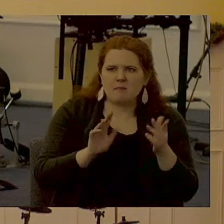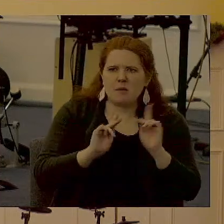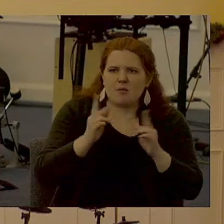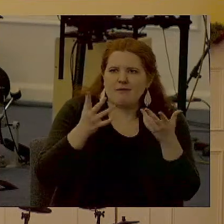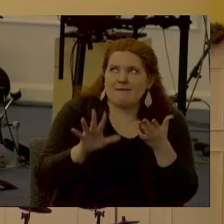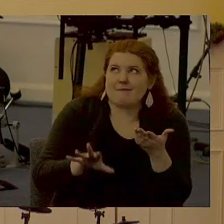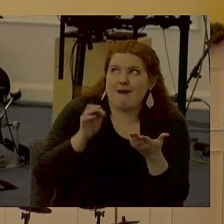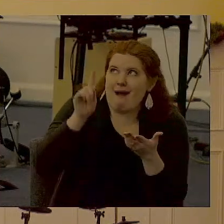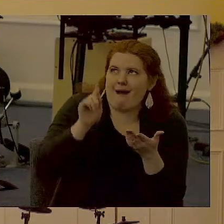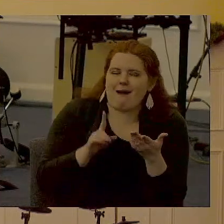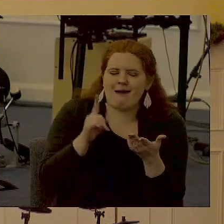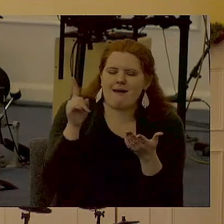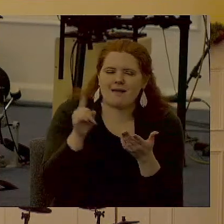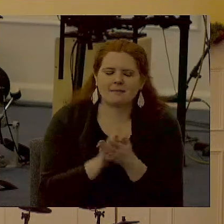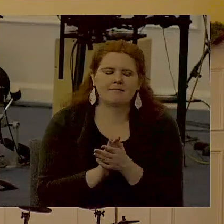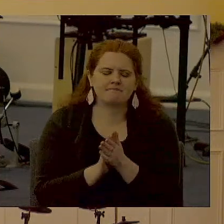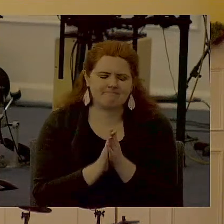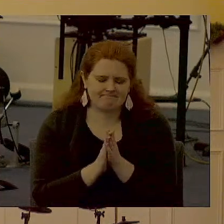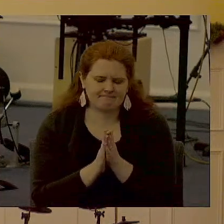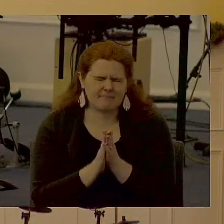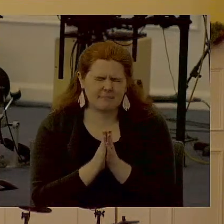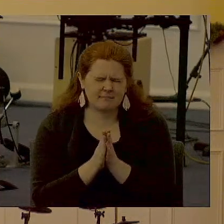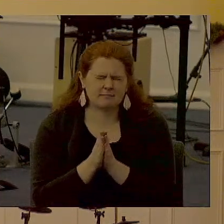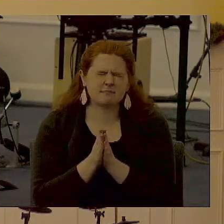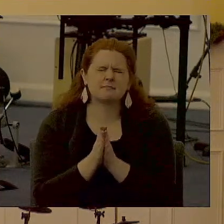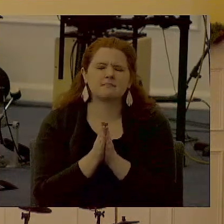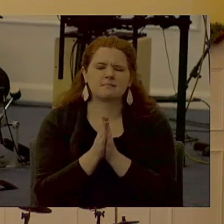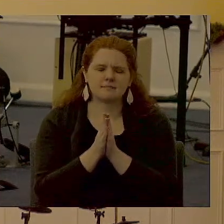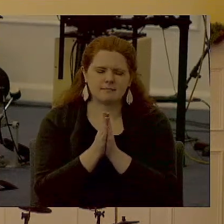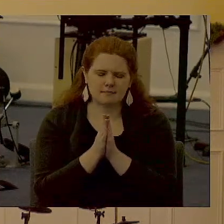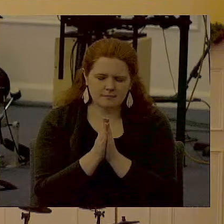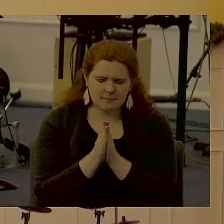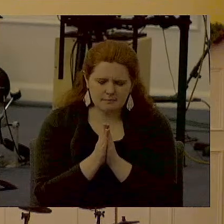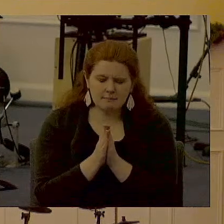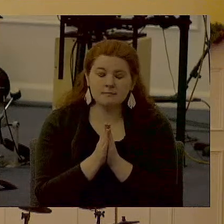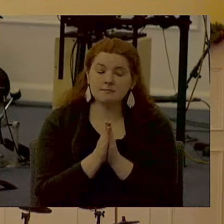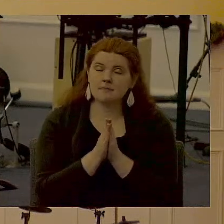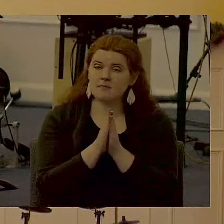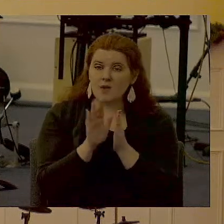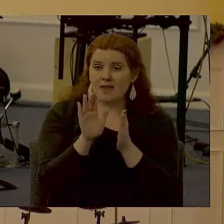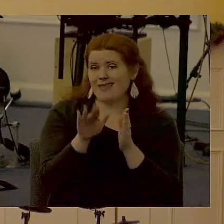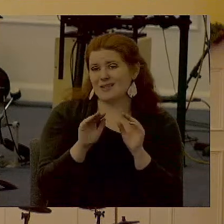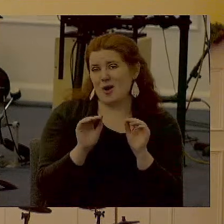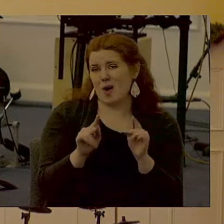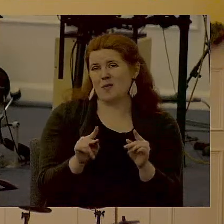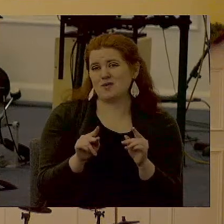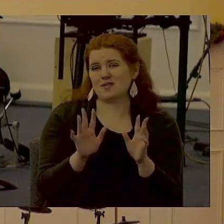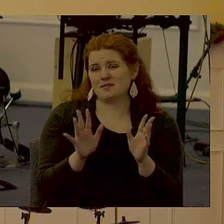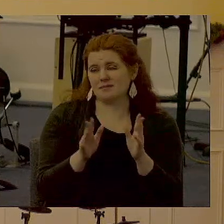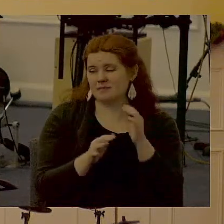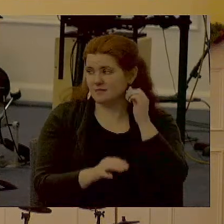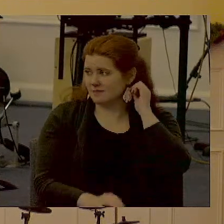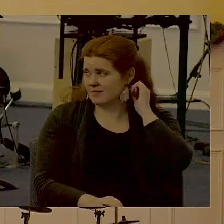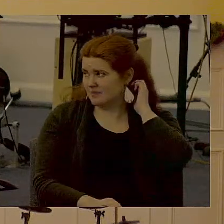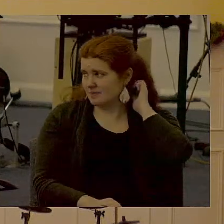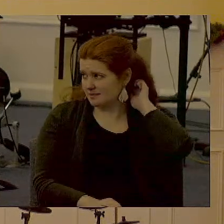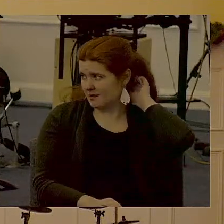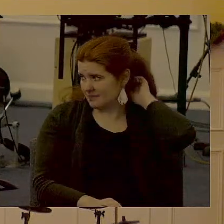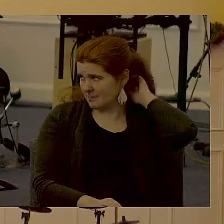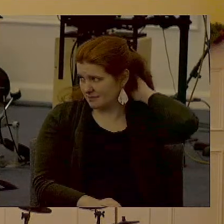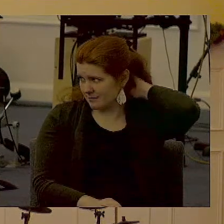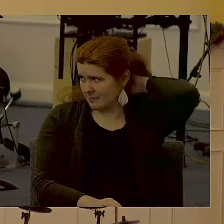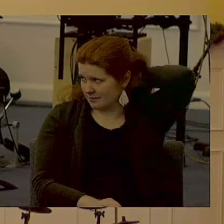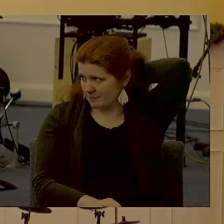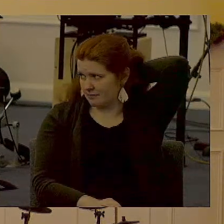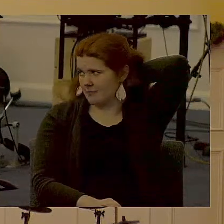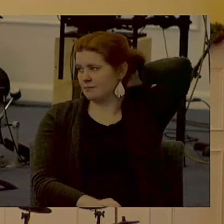Now, I just want to give you like a hint. That would be a perfect opportunity. That's a softball down the middle for a preacher to